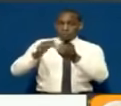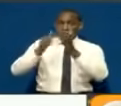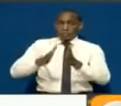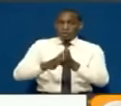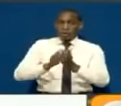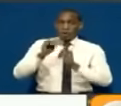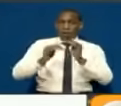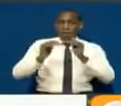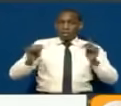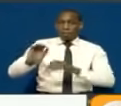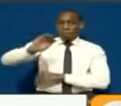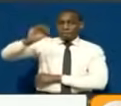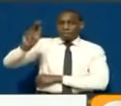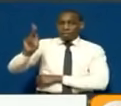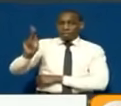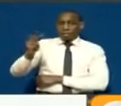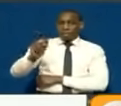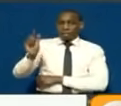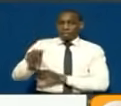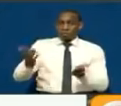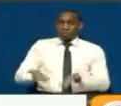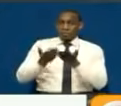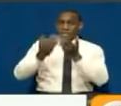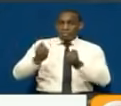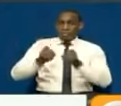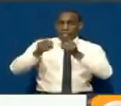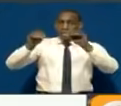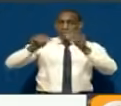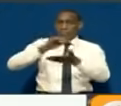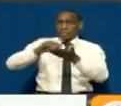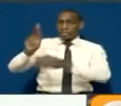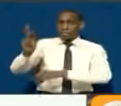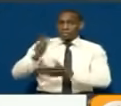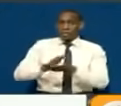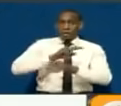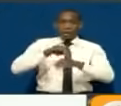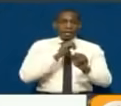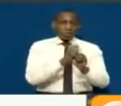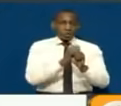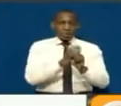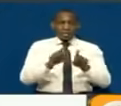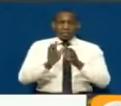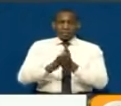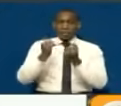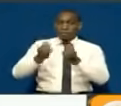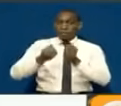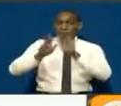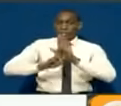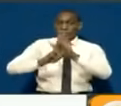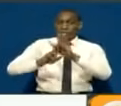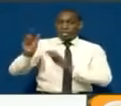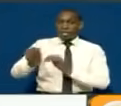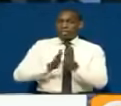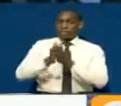all levels in the Mount Kenya region to improve the strength and quality of Central Kenya in national affairs and strongly represent the